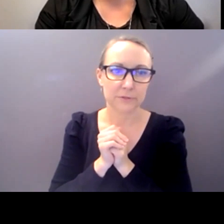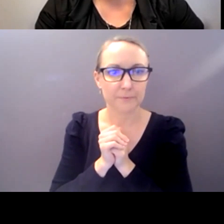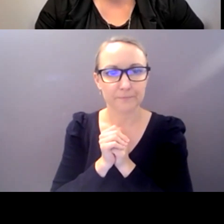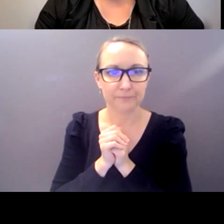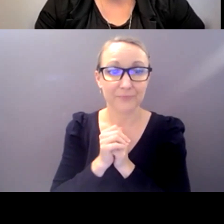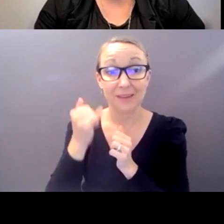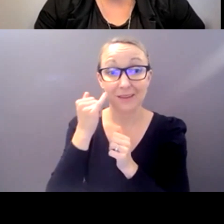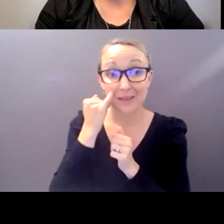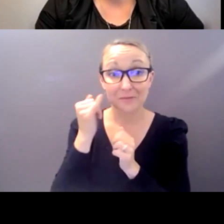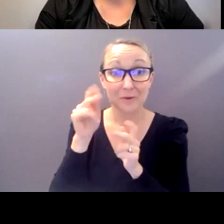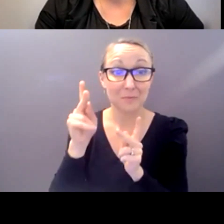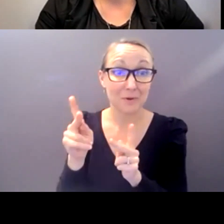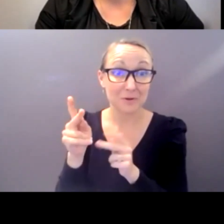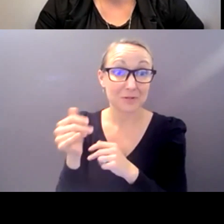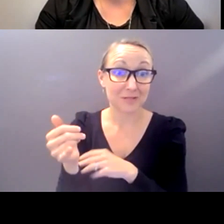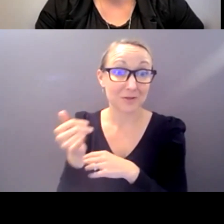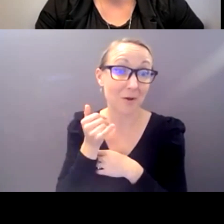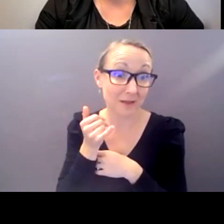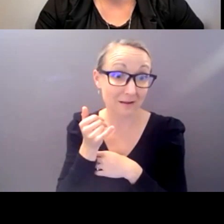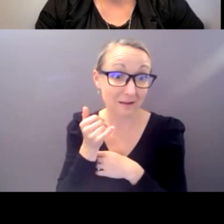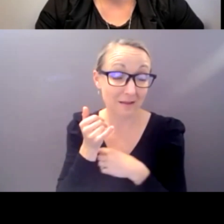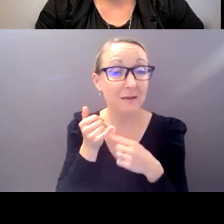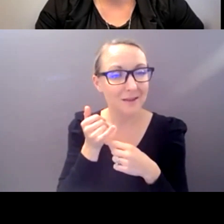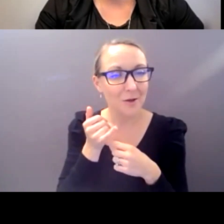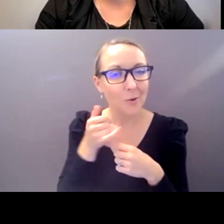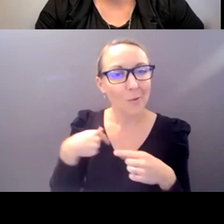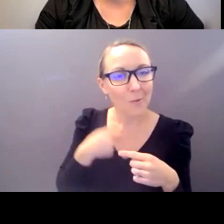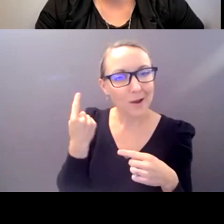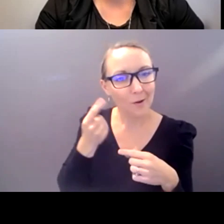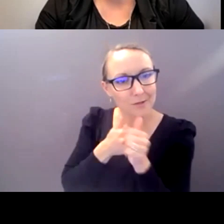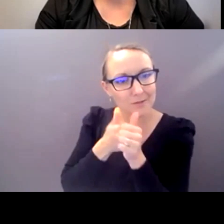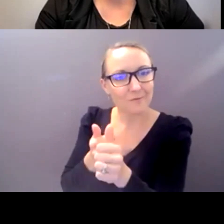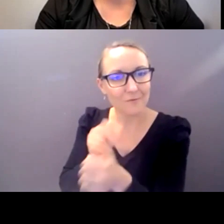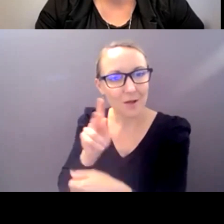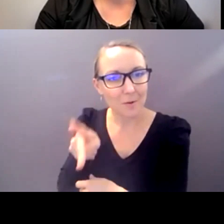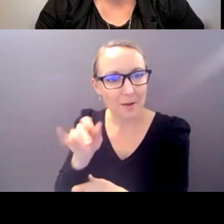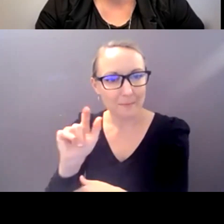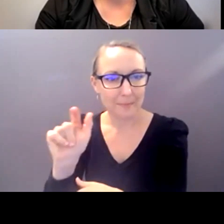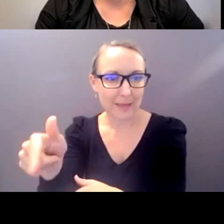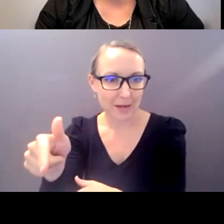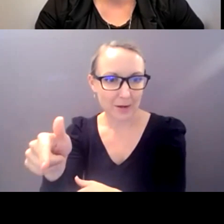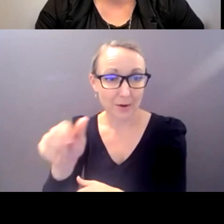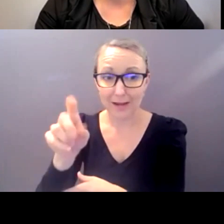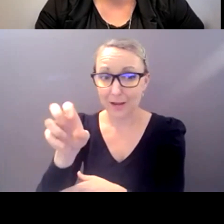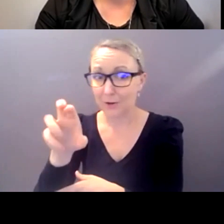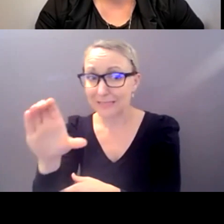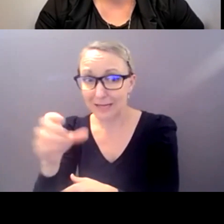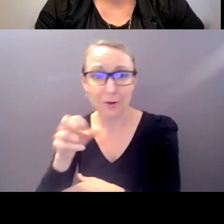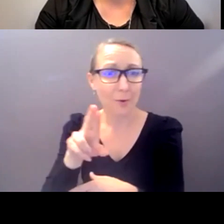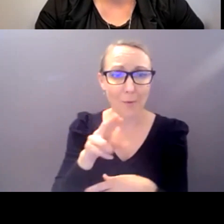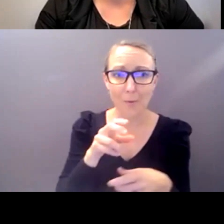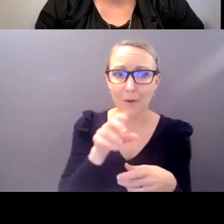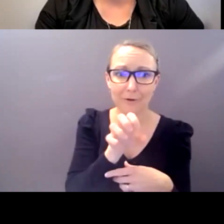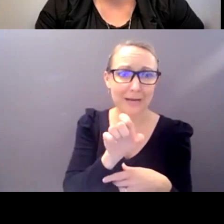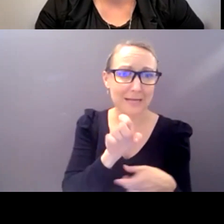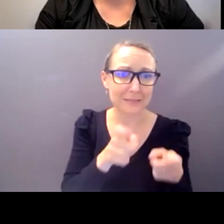calling in, we are following up with them later as an ADRC or as a case management program. Did